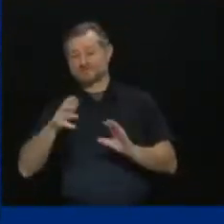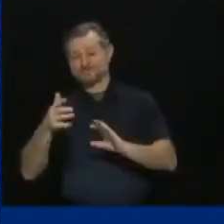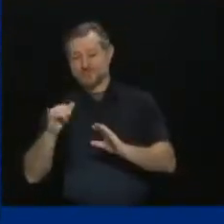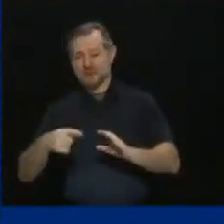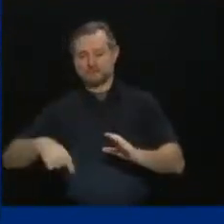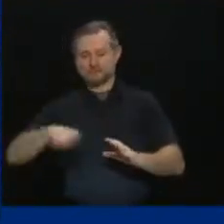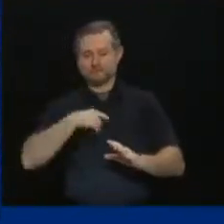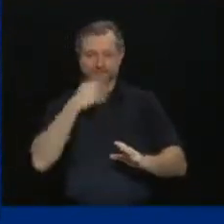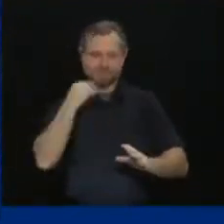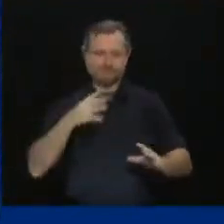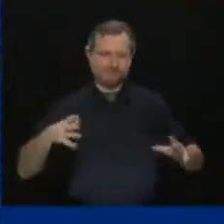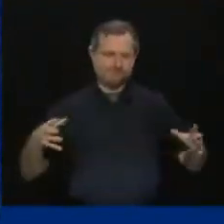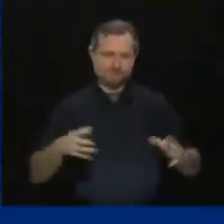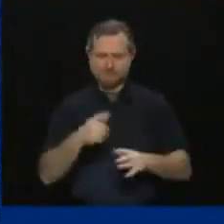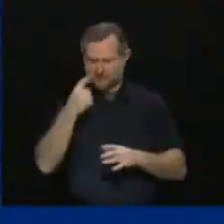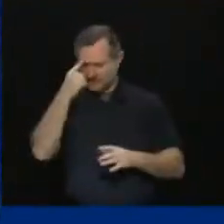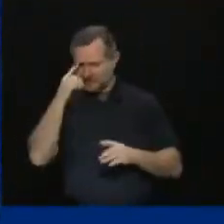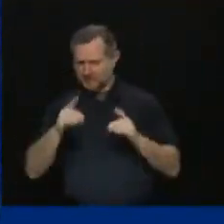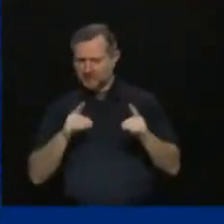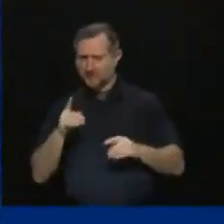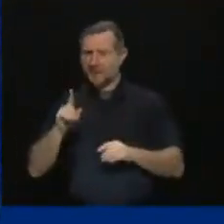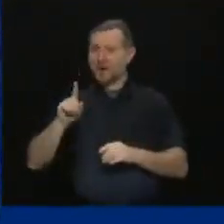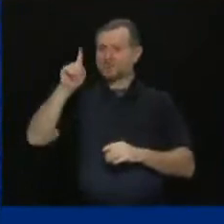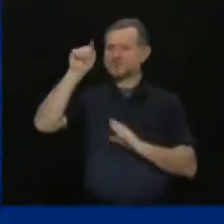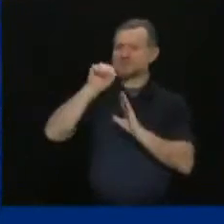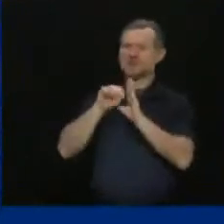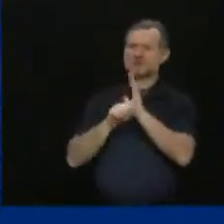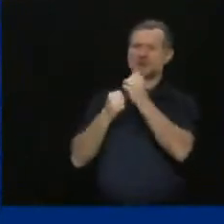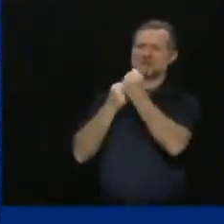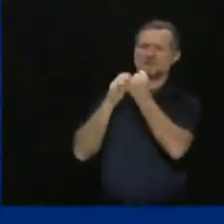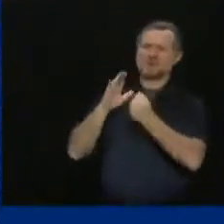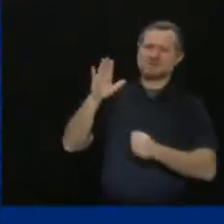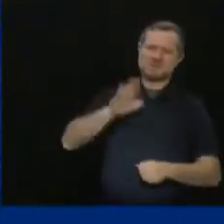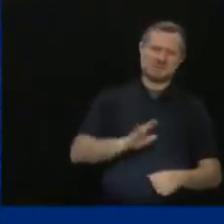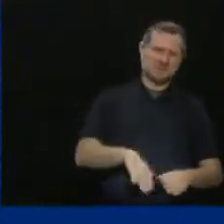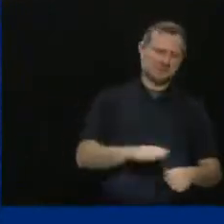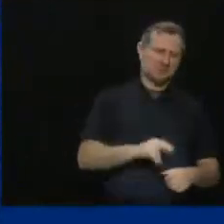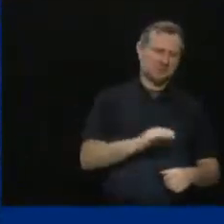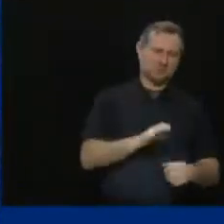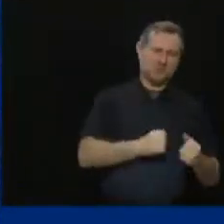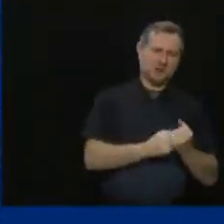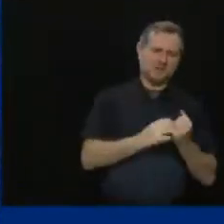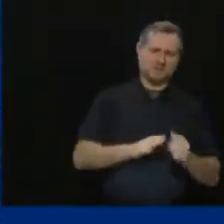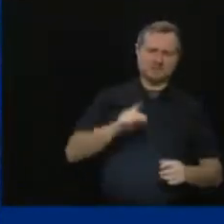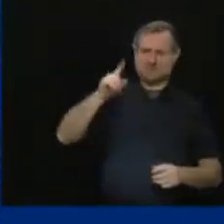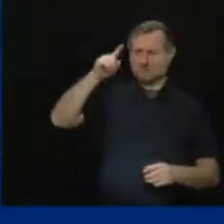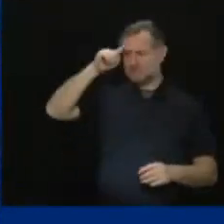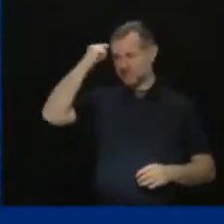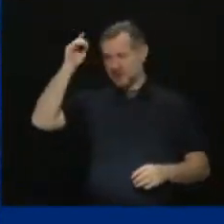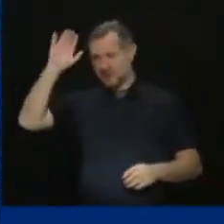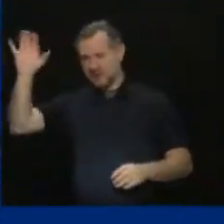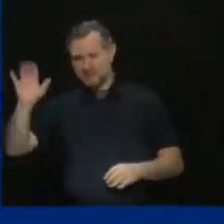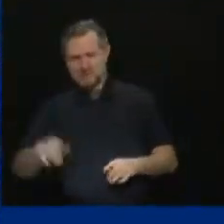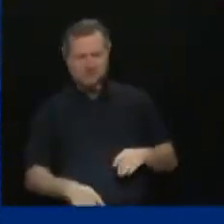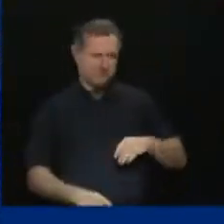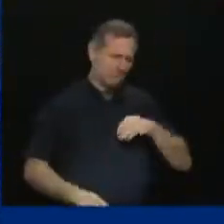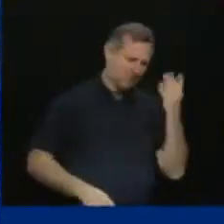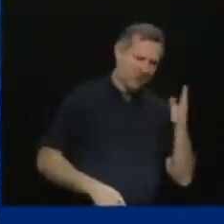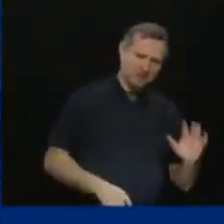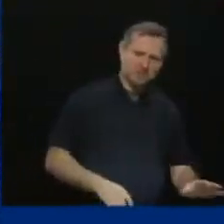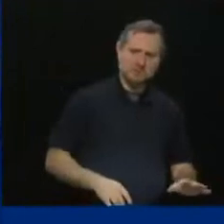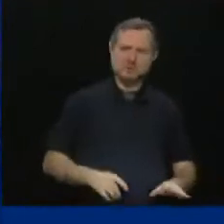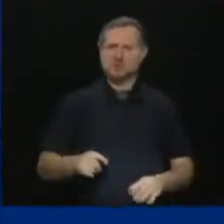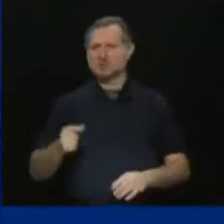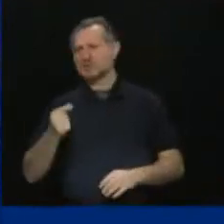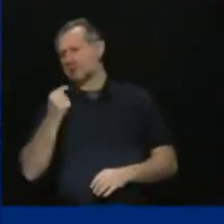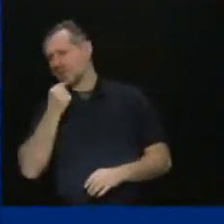between upstate and downstate advocates, white versus black versus Latino versus indigenous, queer folks, when they said we could not come together,